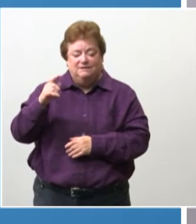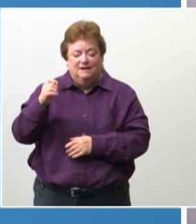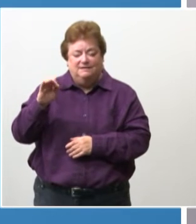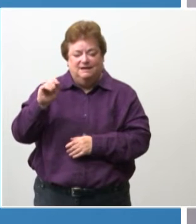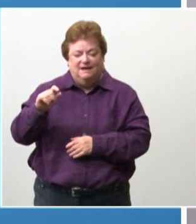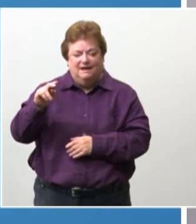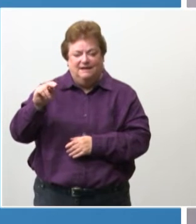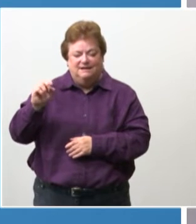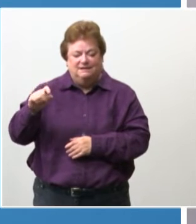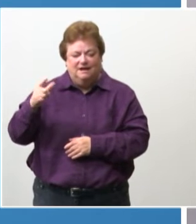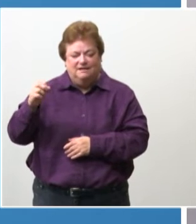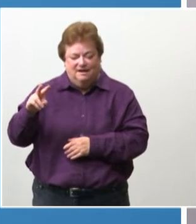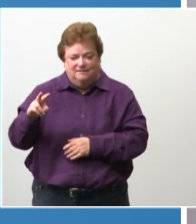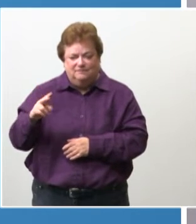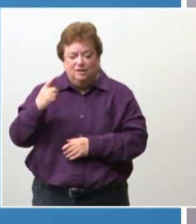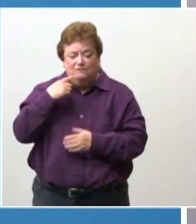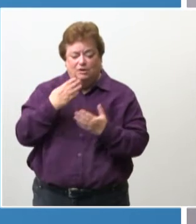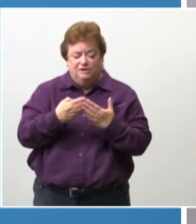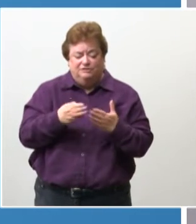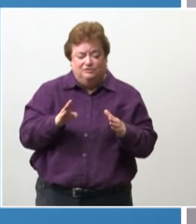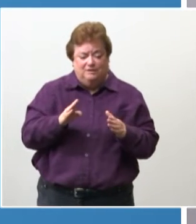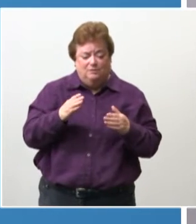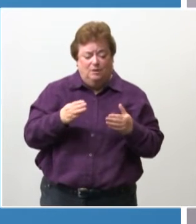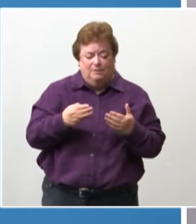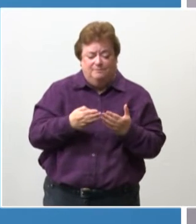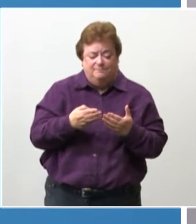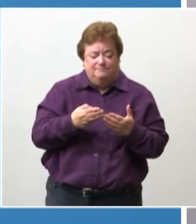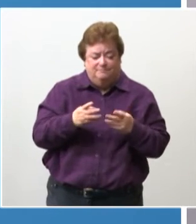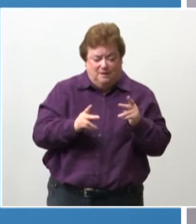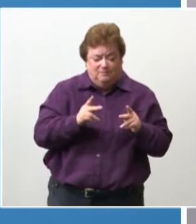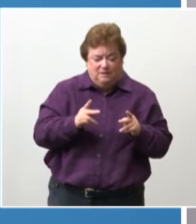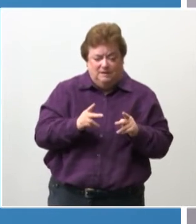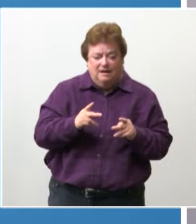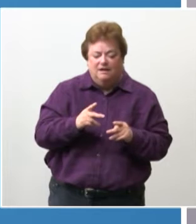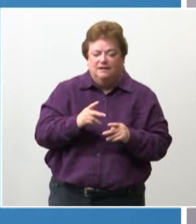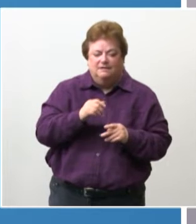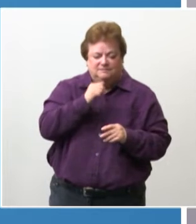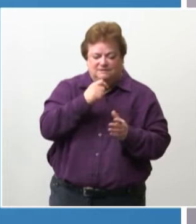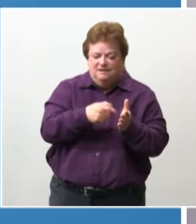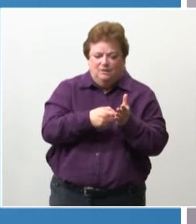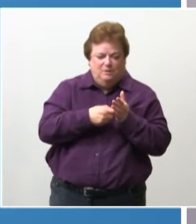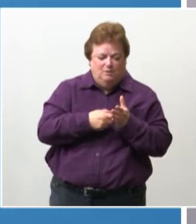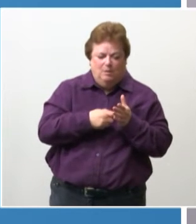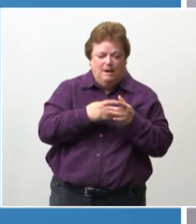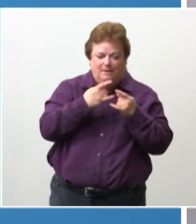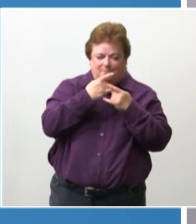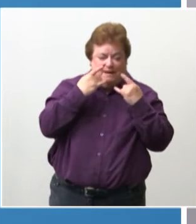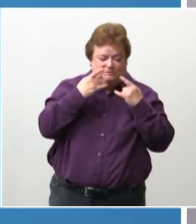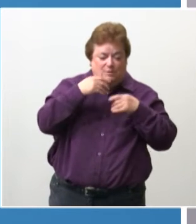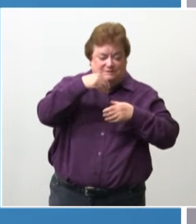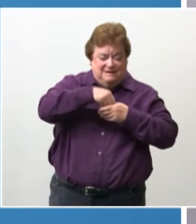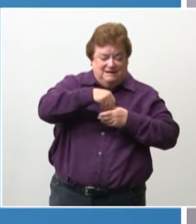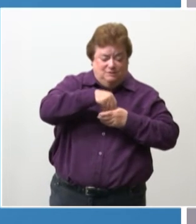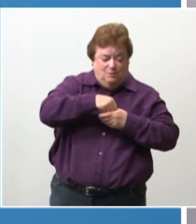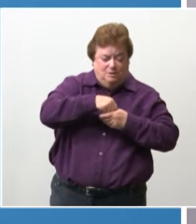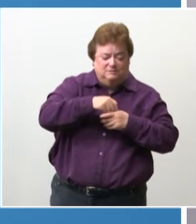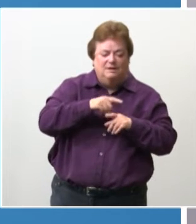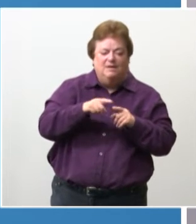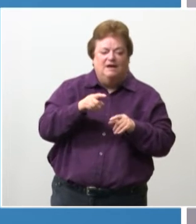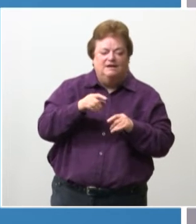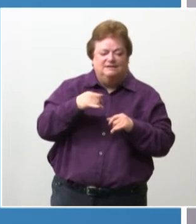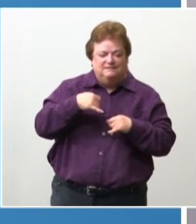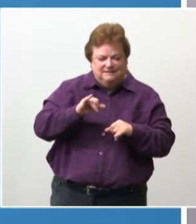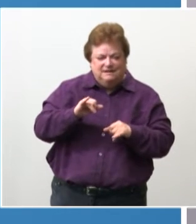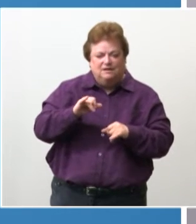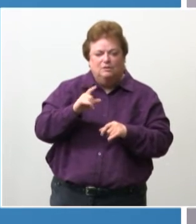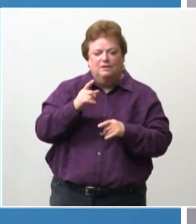covid19.lincoln.ne.gov. For the general public, the guidance no longer recommends mask wearing indoors. However, you should still mask